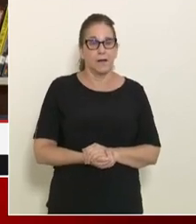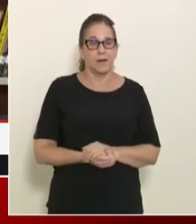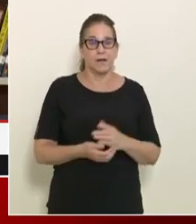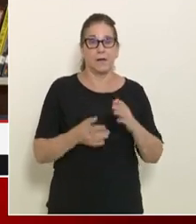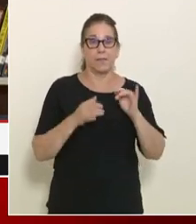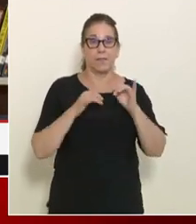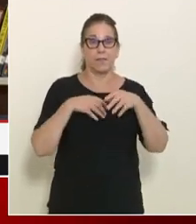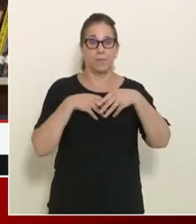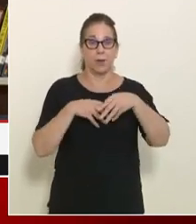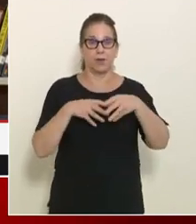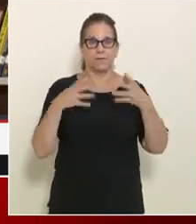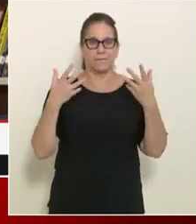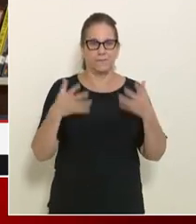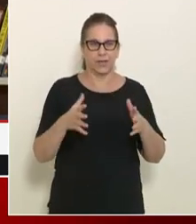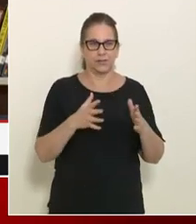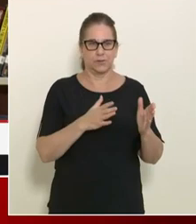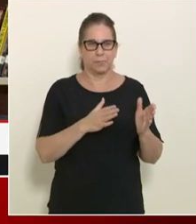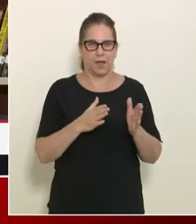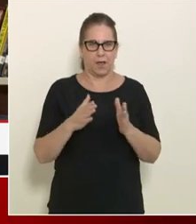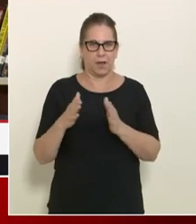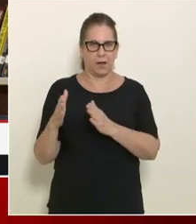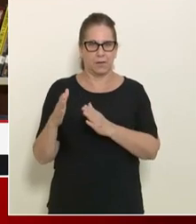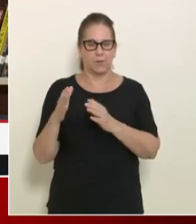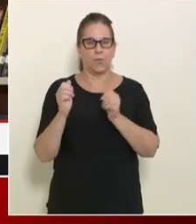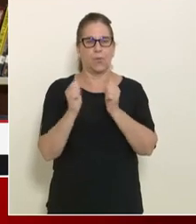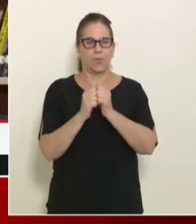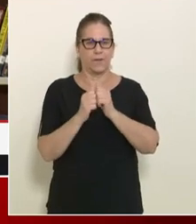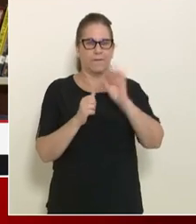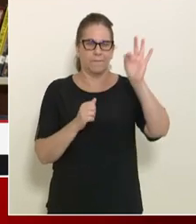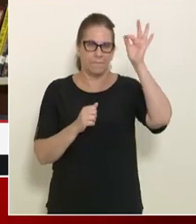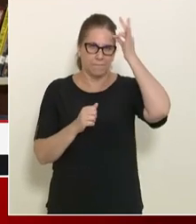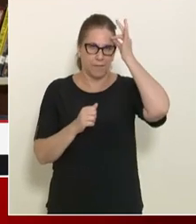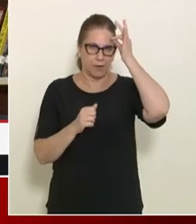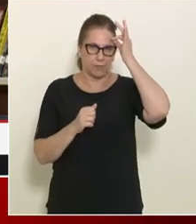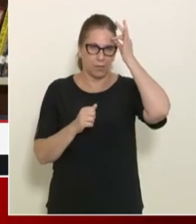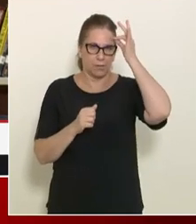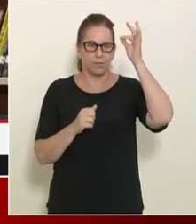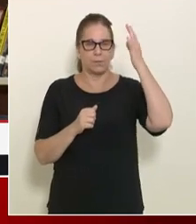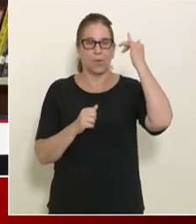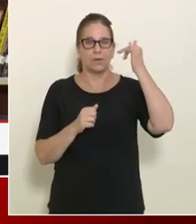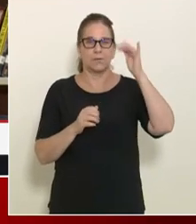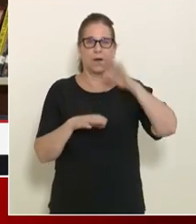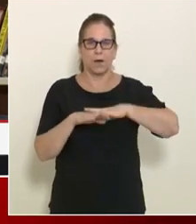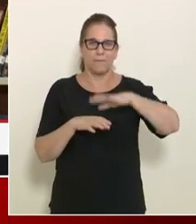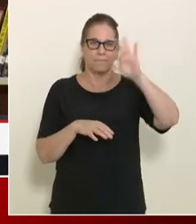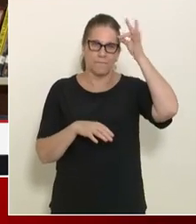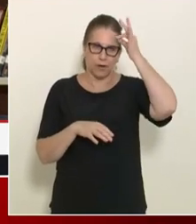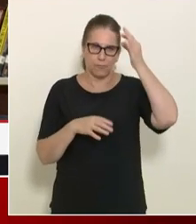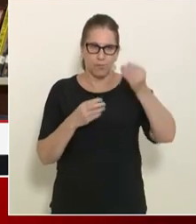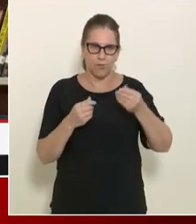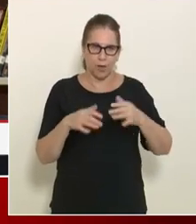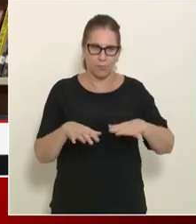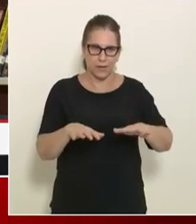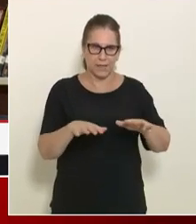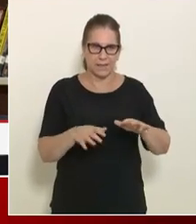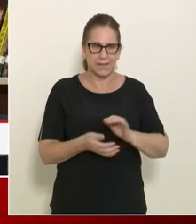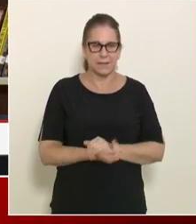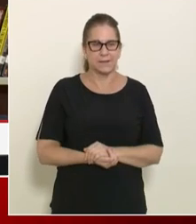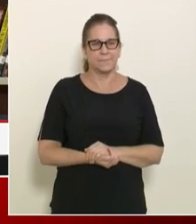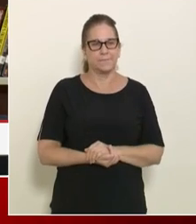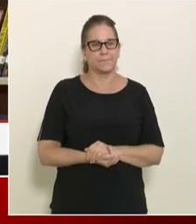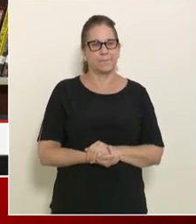The March logistics, I think, have been made available publicly. We expect